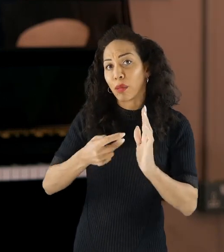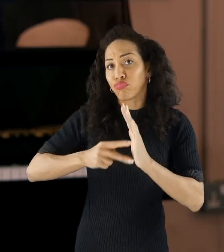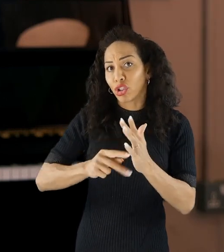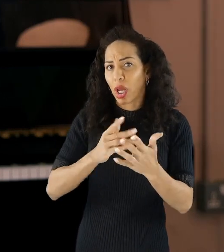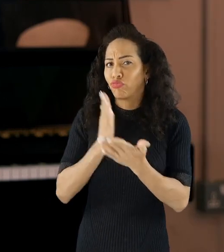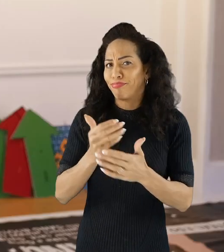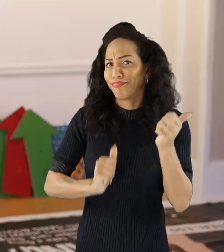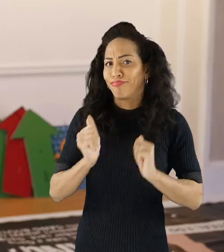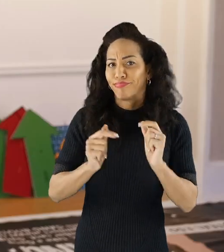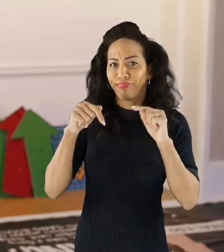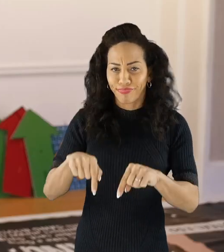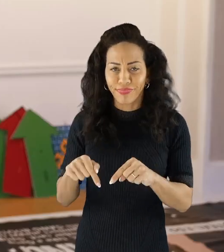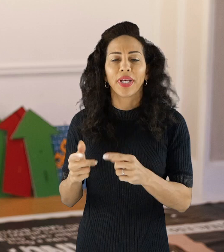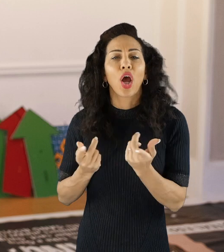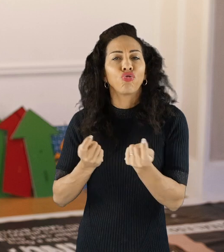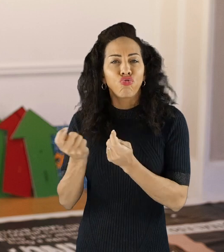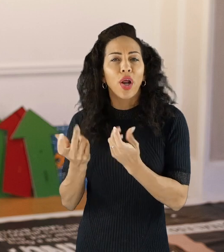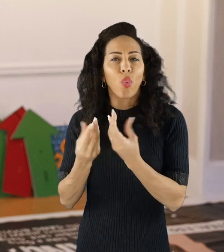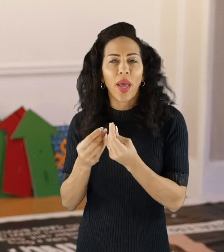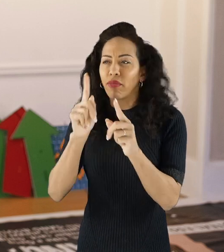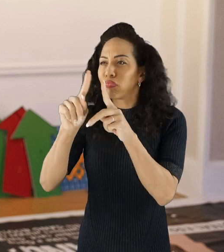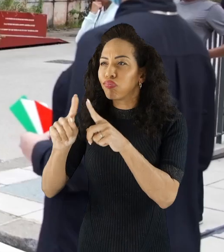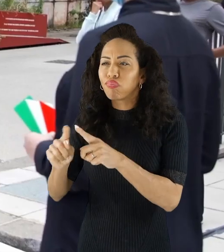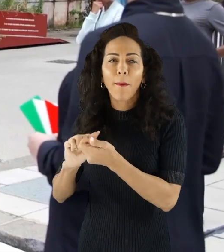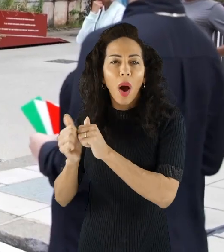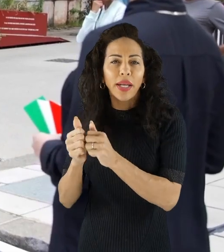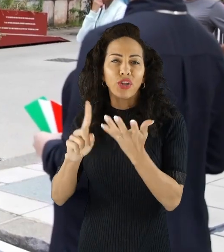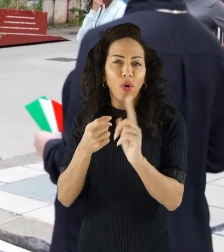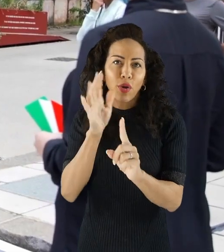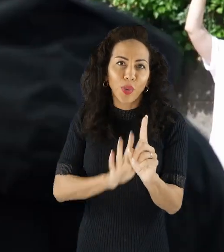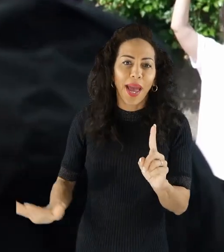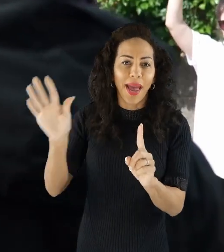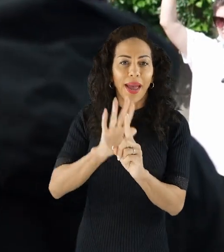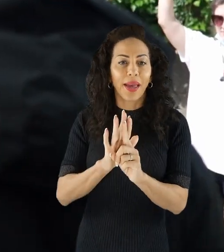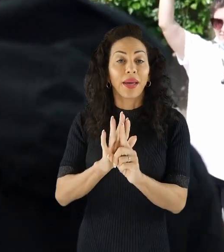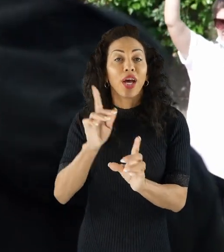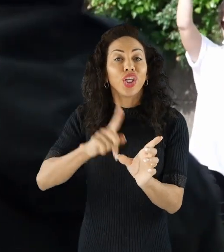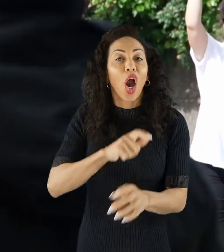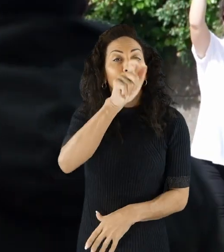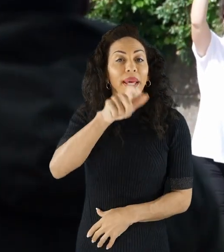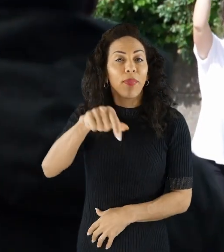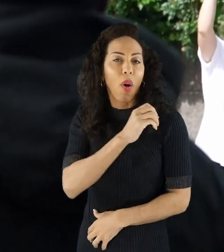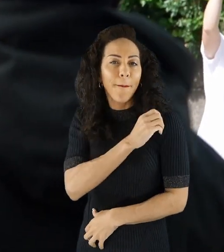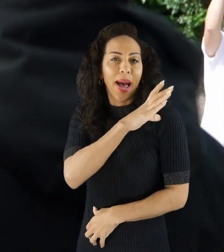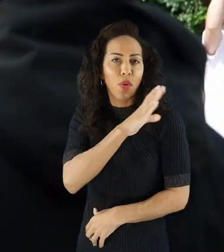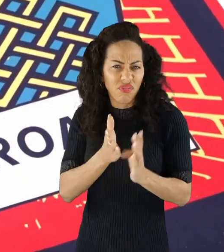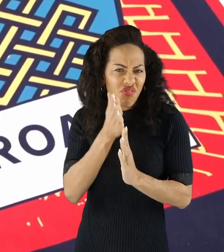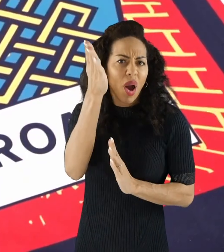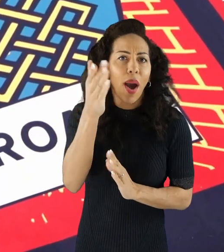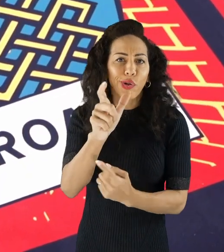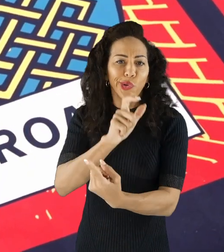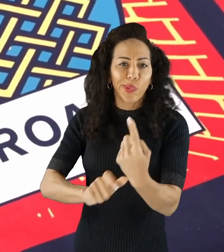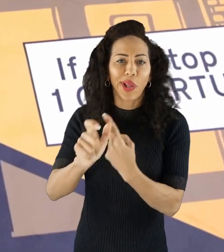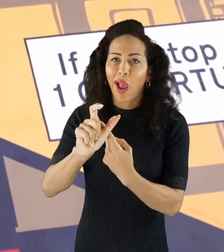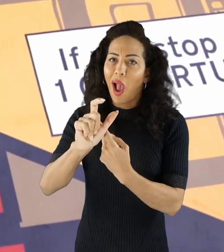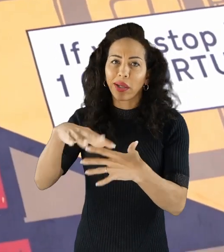and that's run with a number of partners right across the UK. We empower young people to go out into their community and to